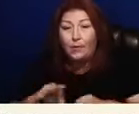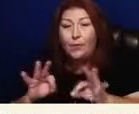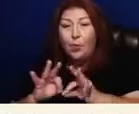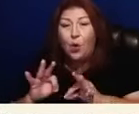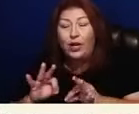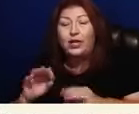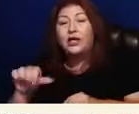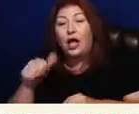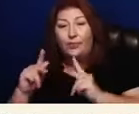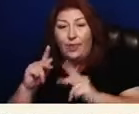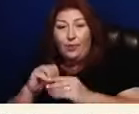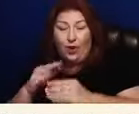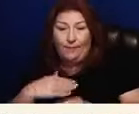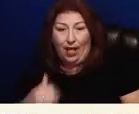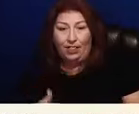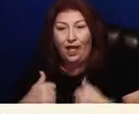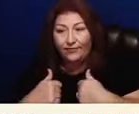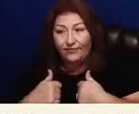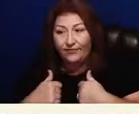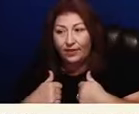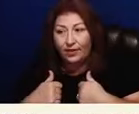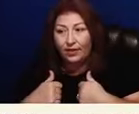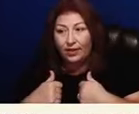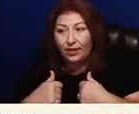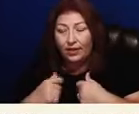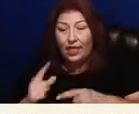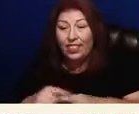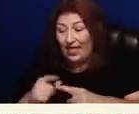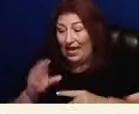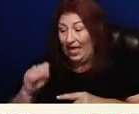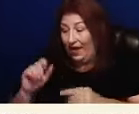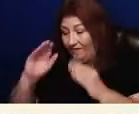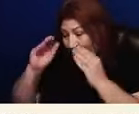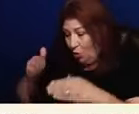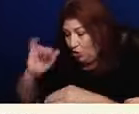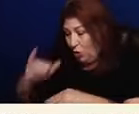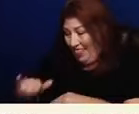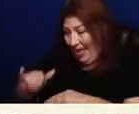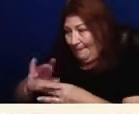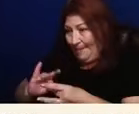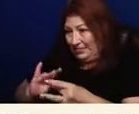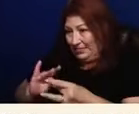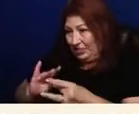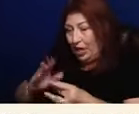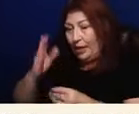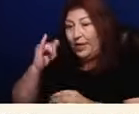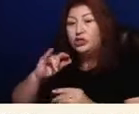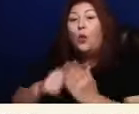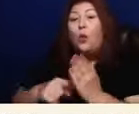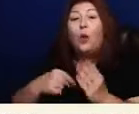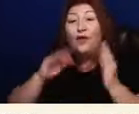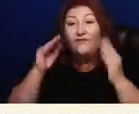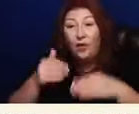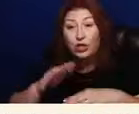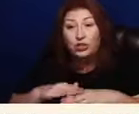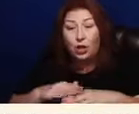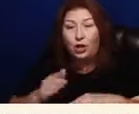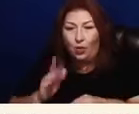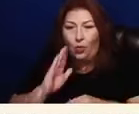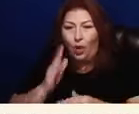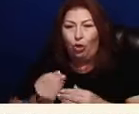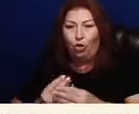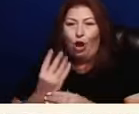life. Okay. Then I can take that message and focus on that message, because what we focus on grows. And so